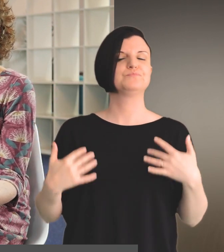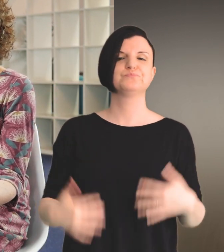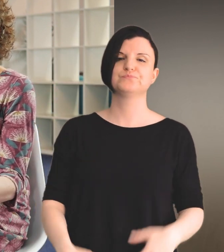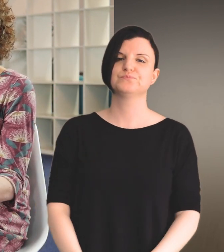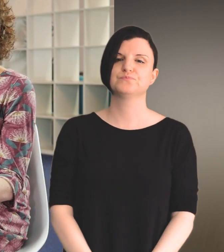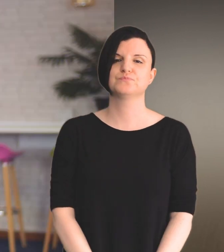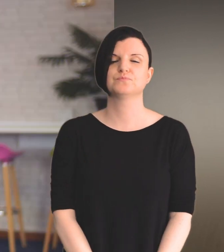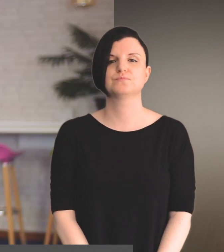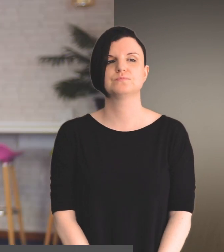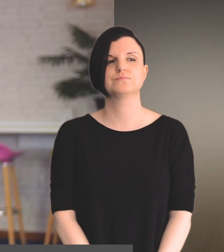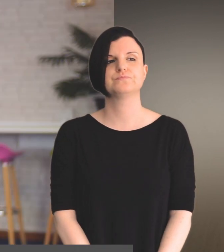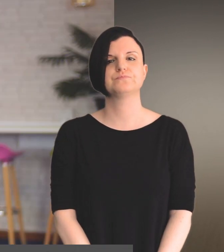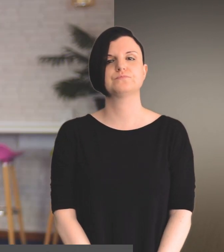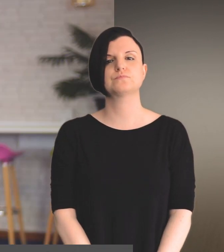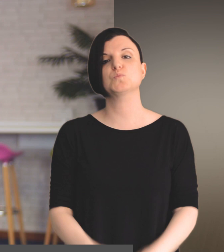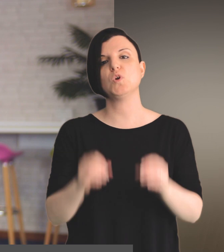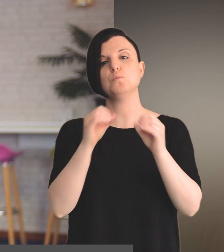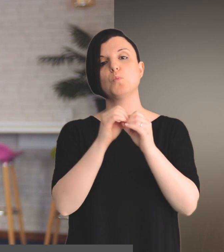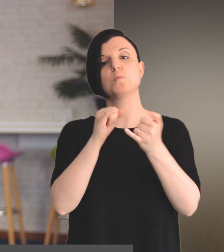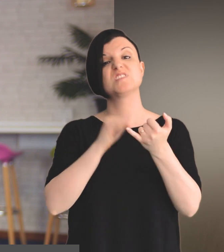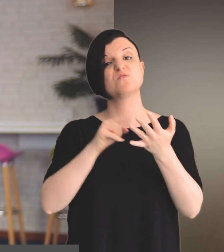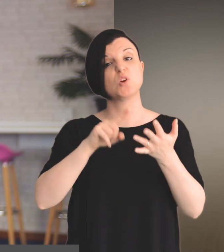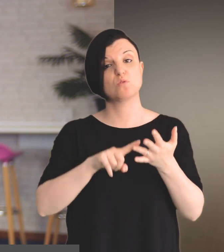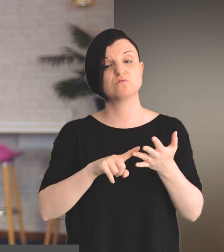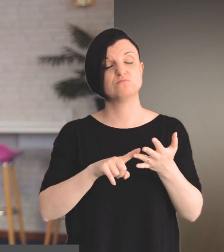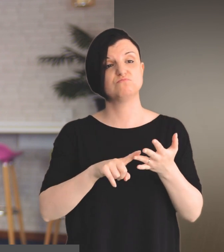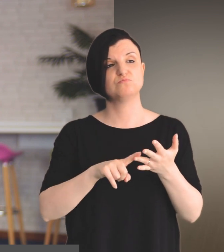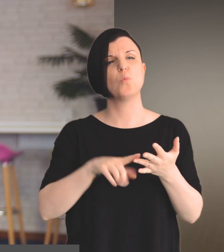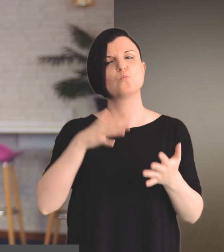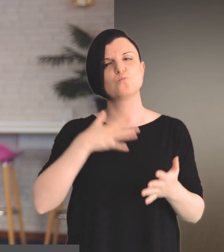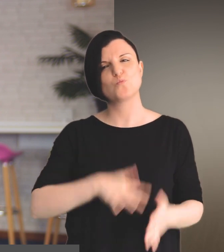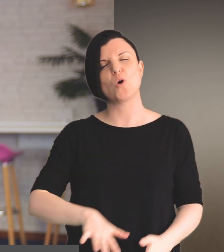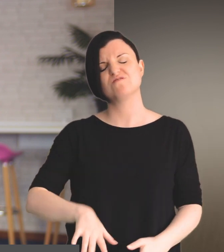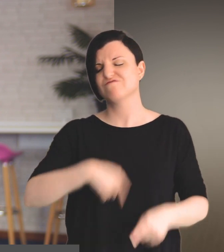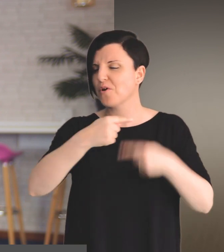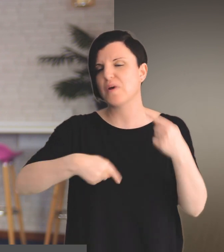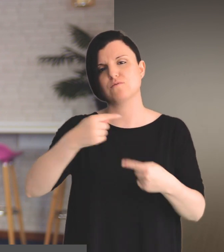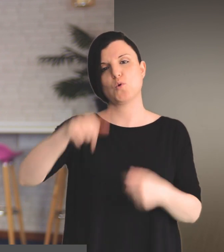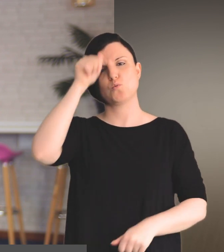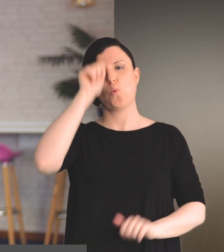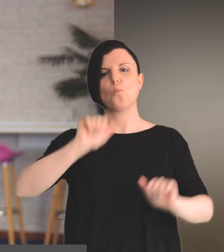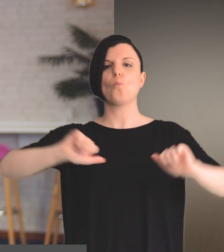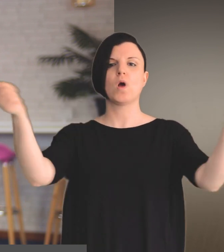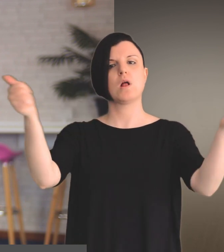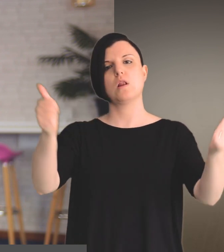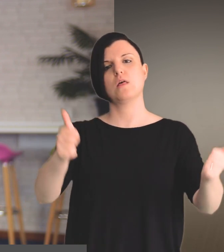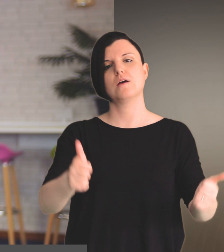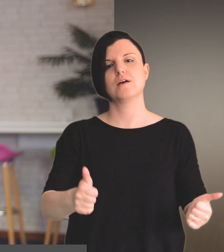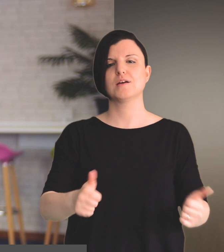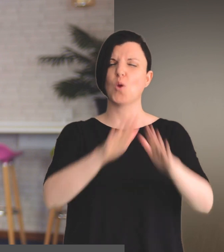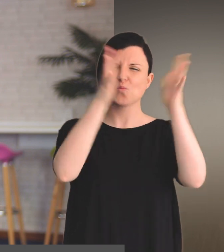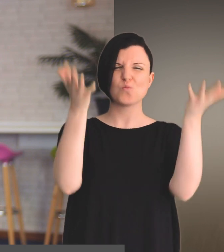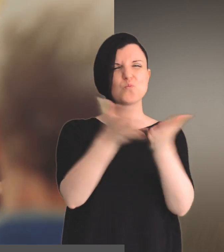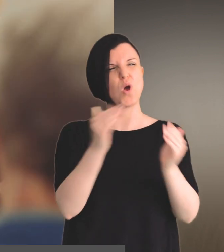phenomenal. I will always want Bournemouth Symphony Orchestra to be viewed as a world-class orchestra working across the region that we work